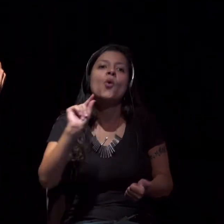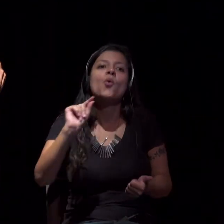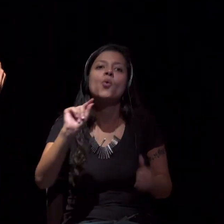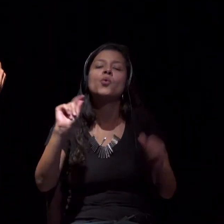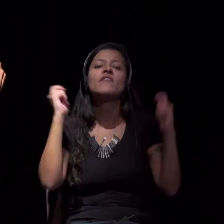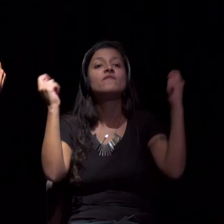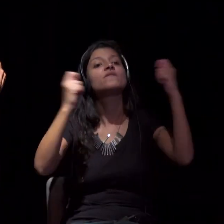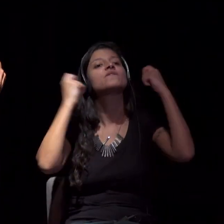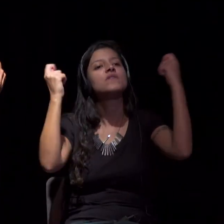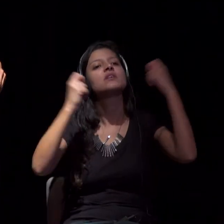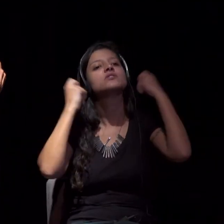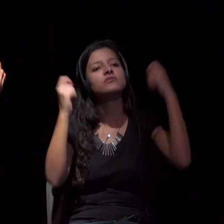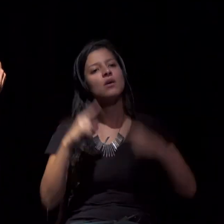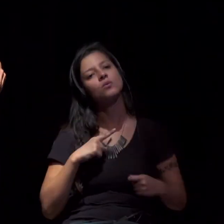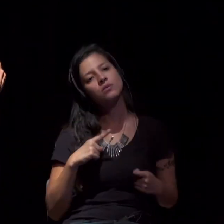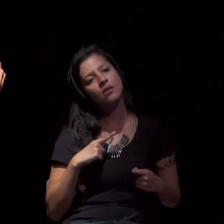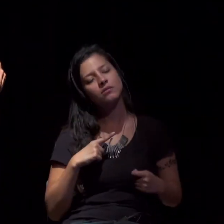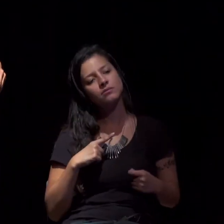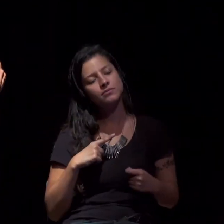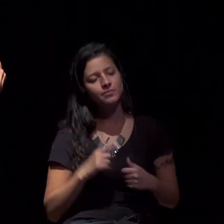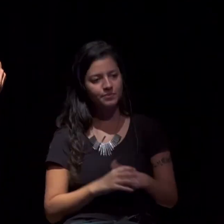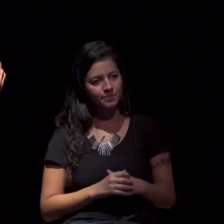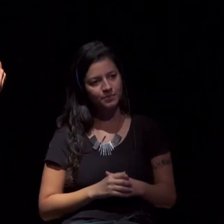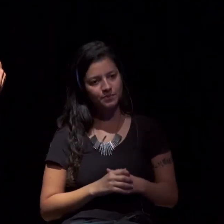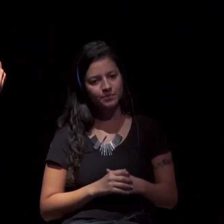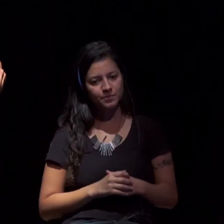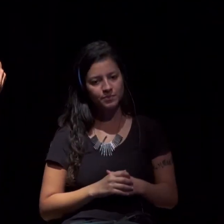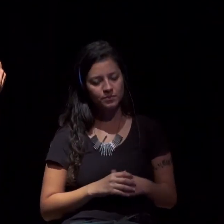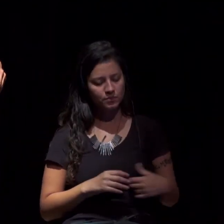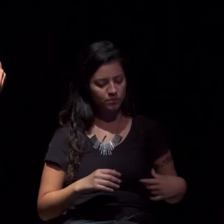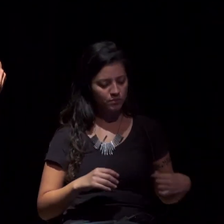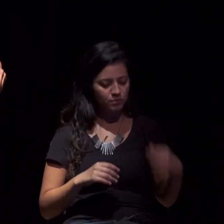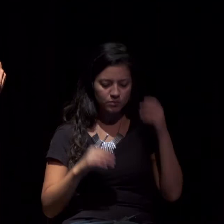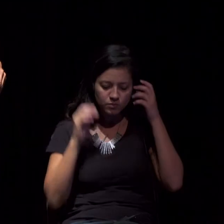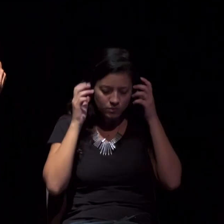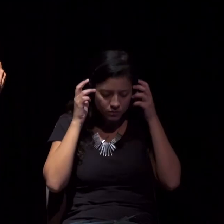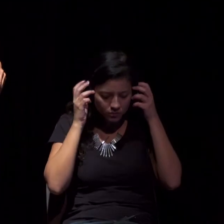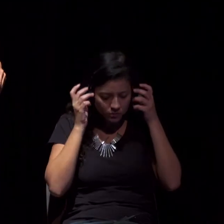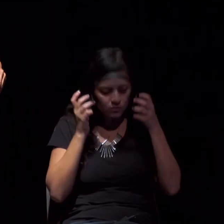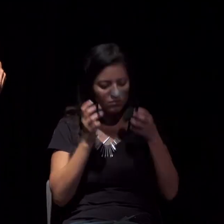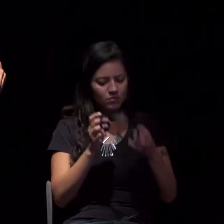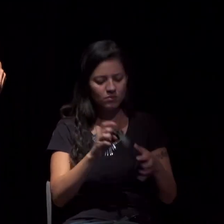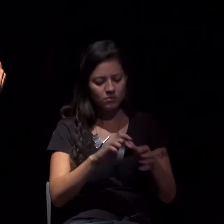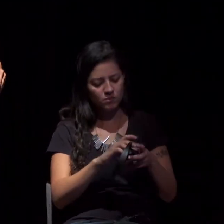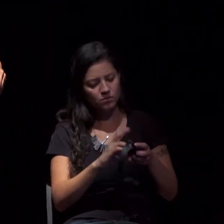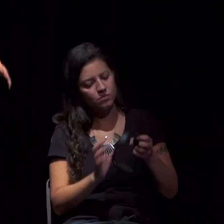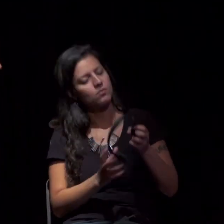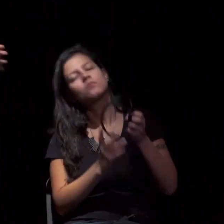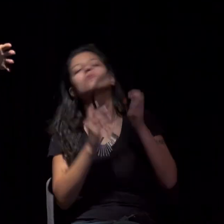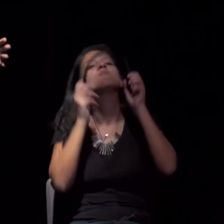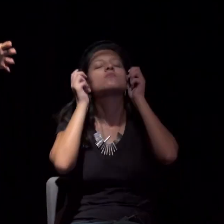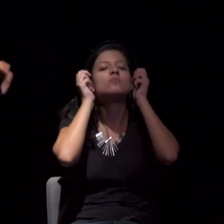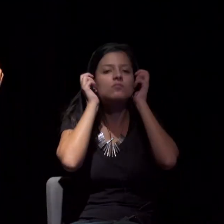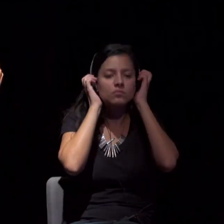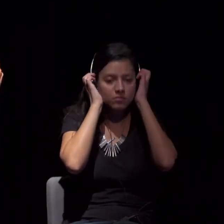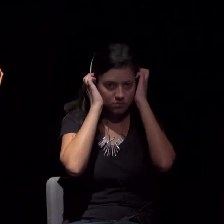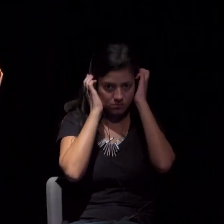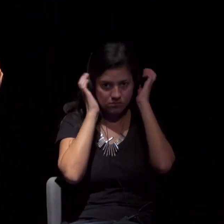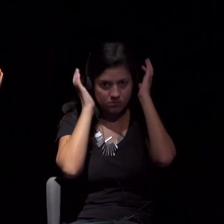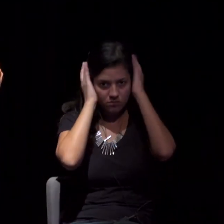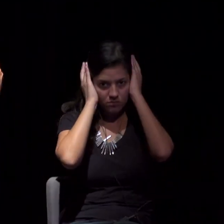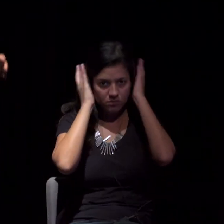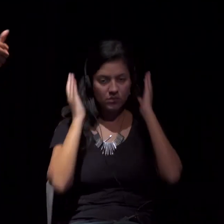and competition is. On the matter of the ritual, and forgive me, I am another one of these extemporary